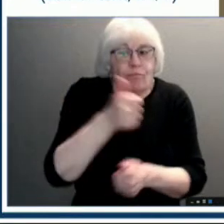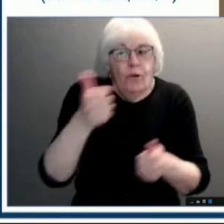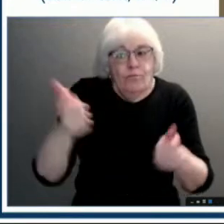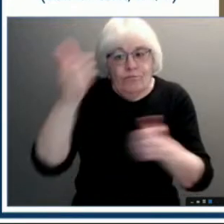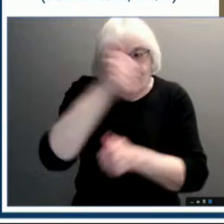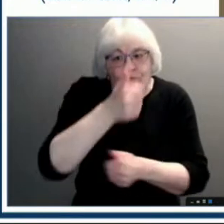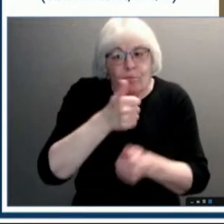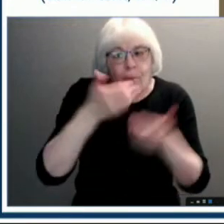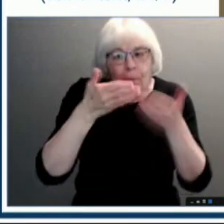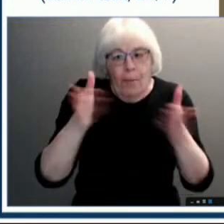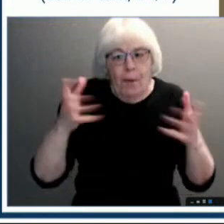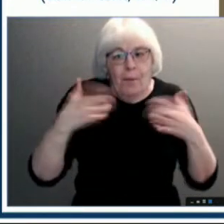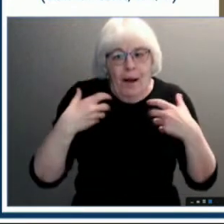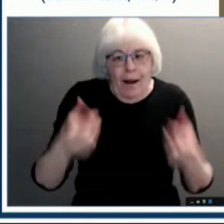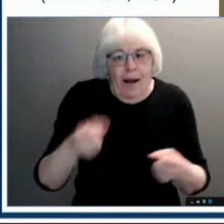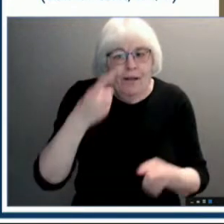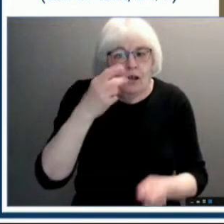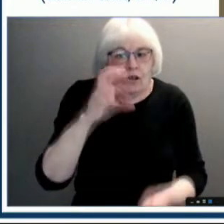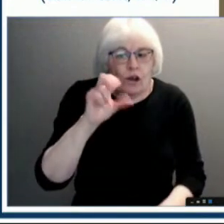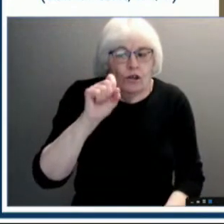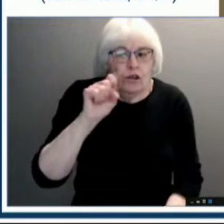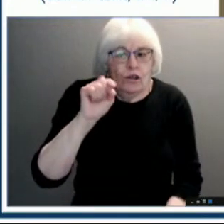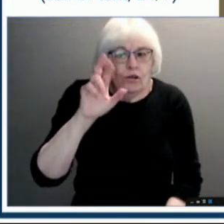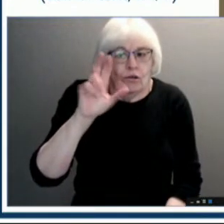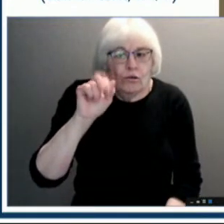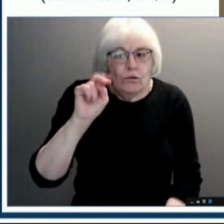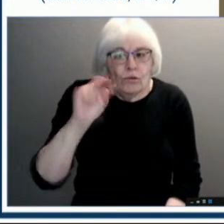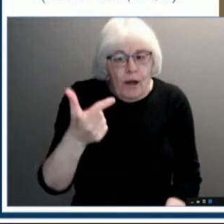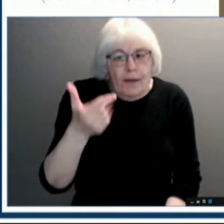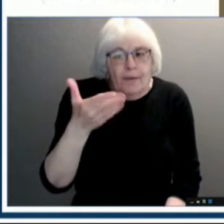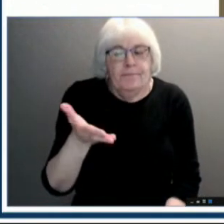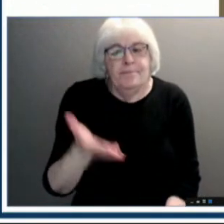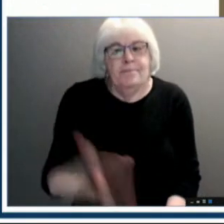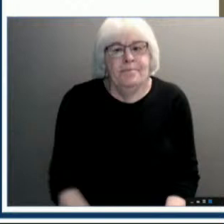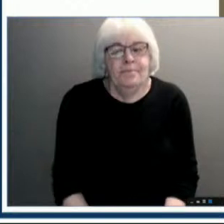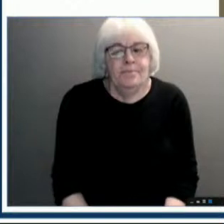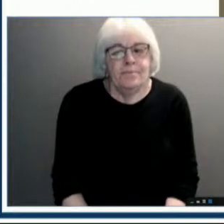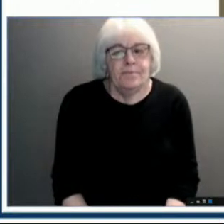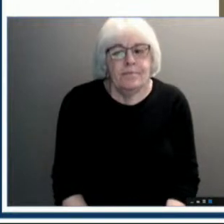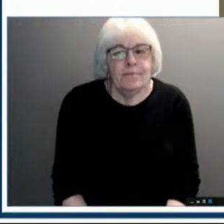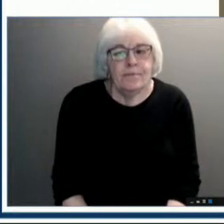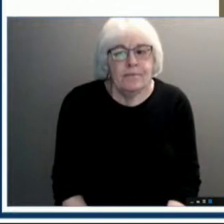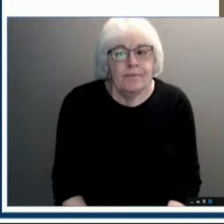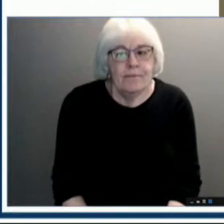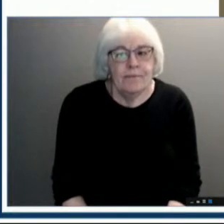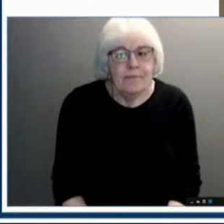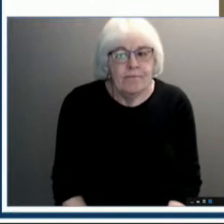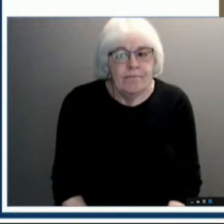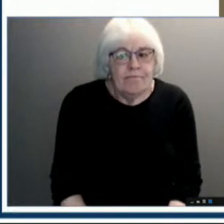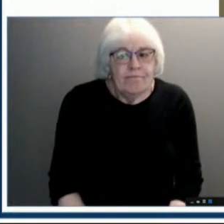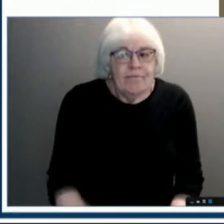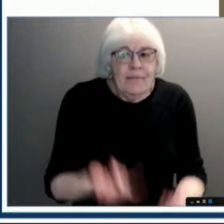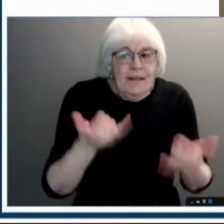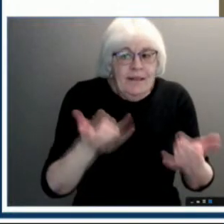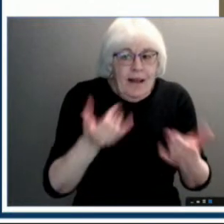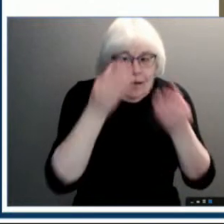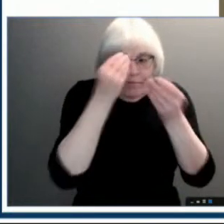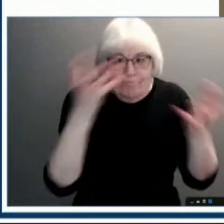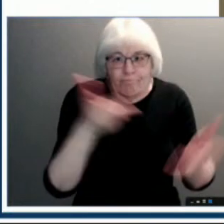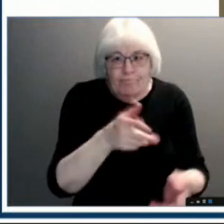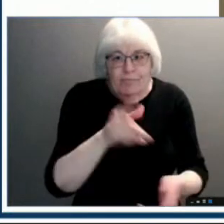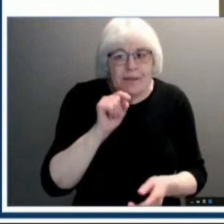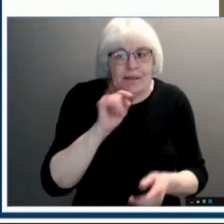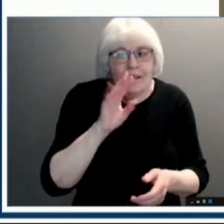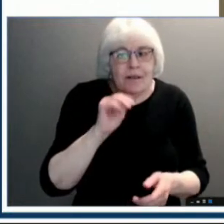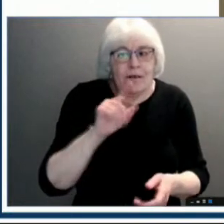Good afternoon, everyone. I want to start with the current COVID situation in Nova Scotia. As of today, 25 patients are in